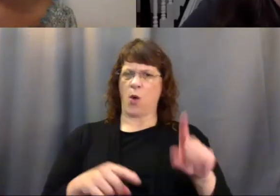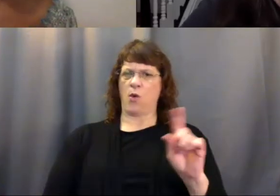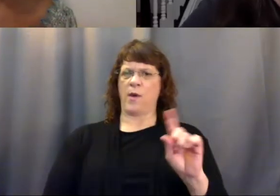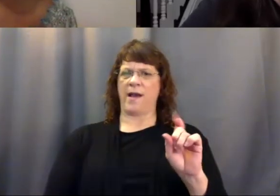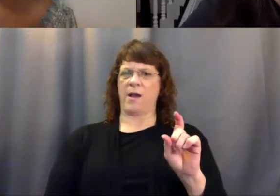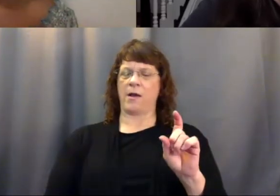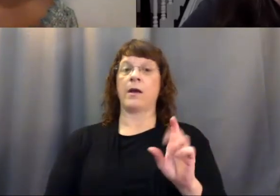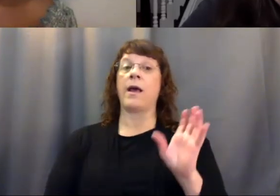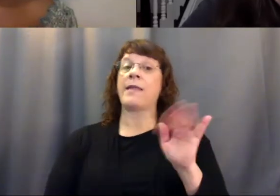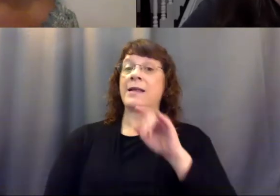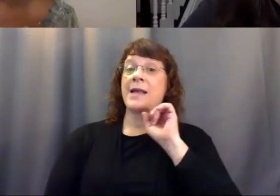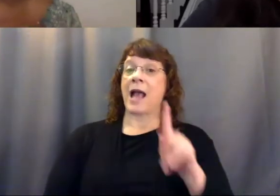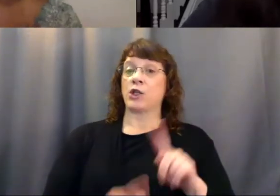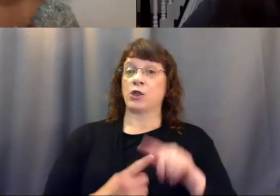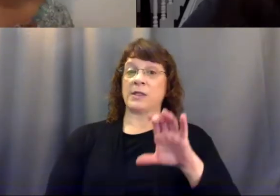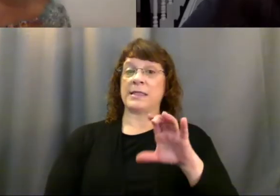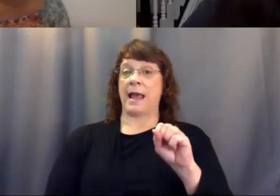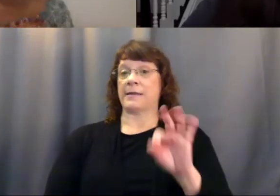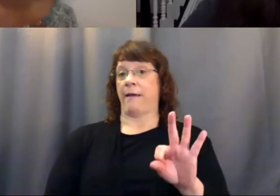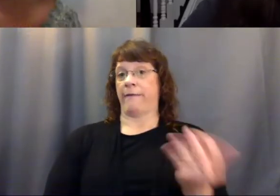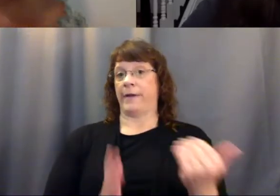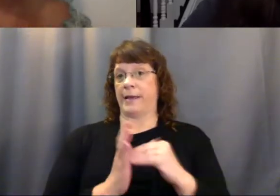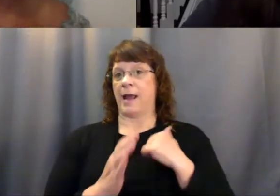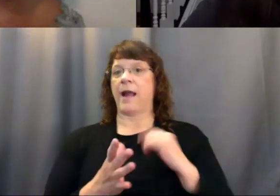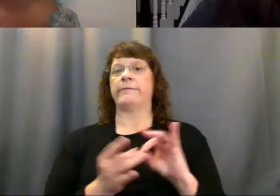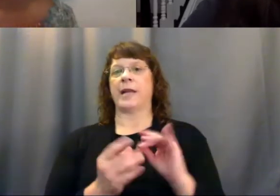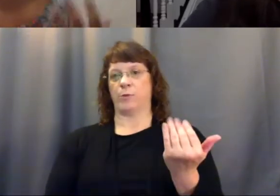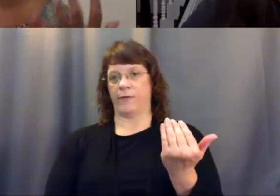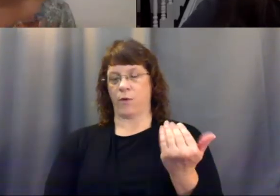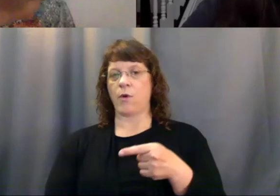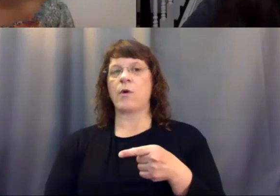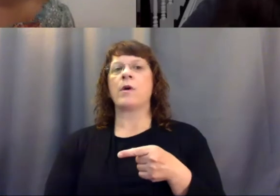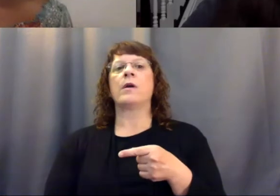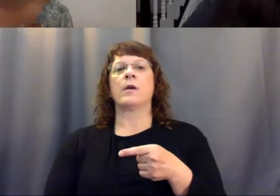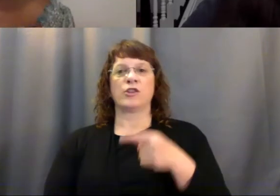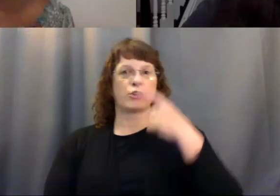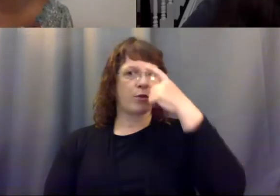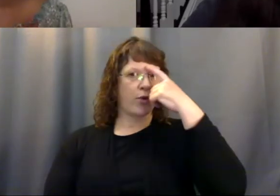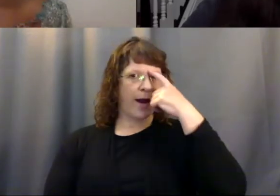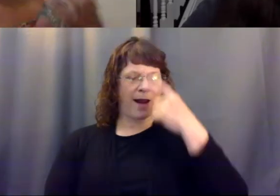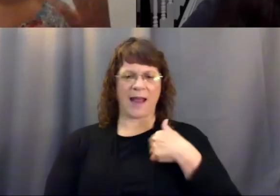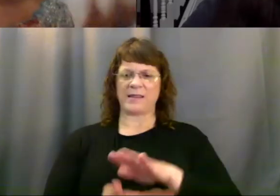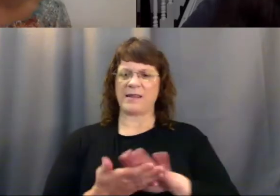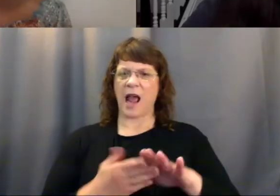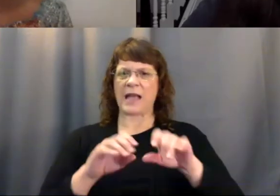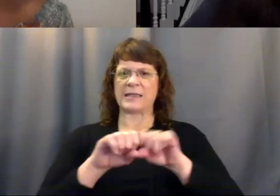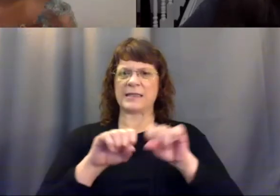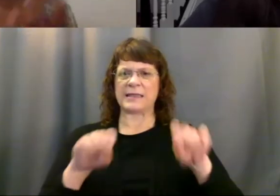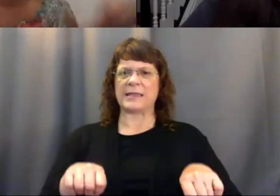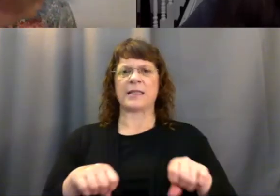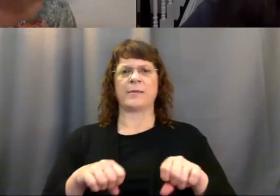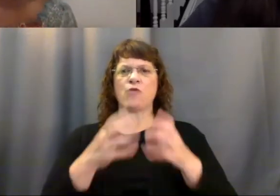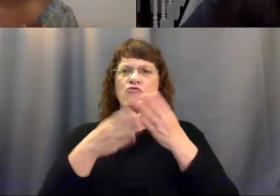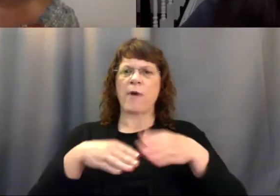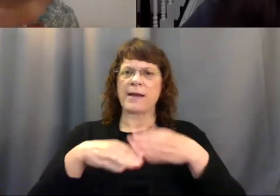that actually comes back to the CSF that I mentioned earlier. So the brain has a very nice system to break down debris because